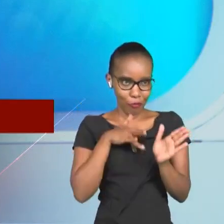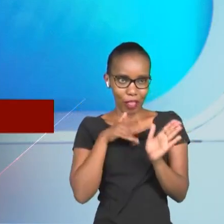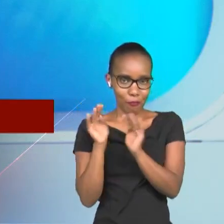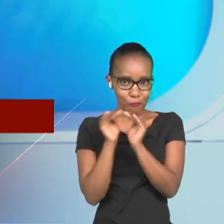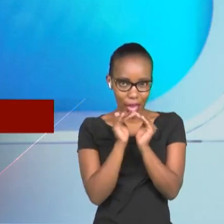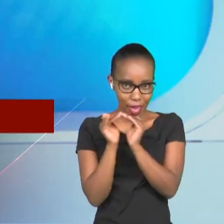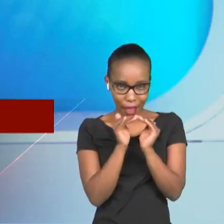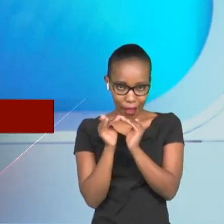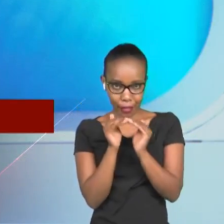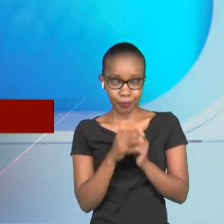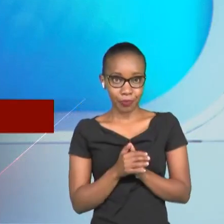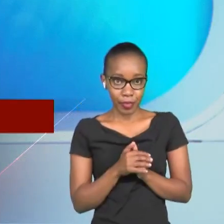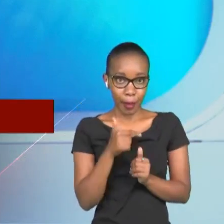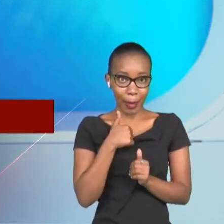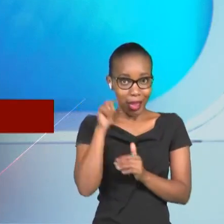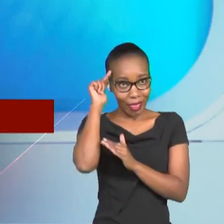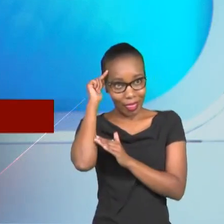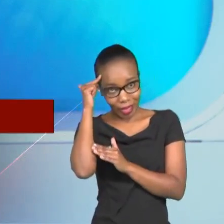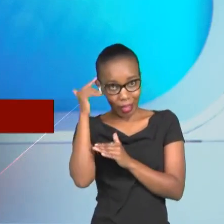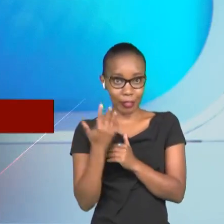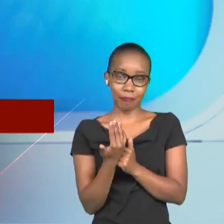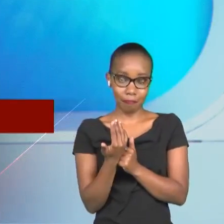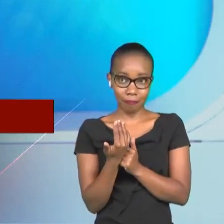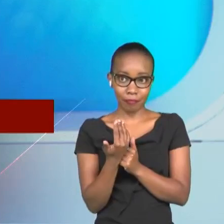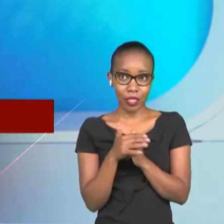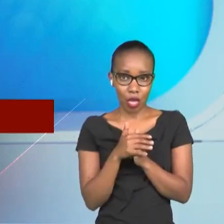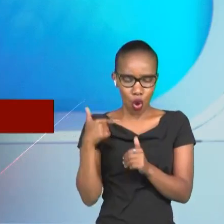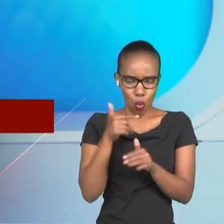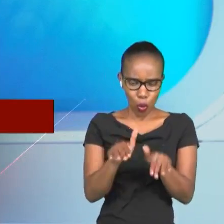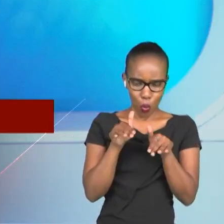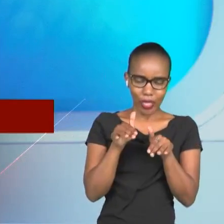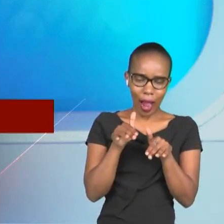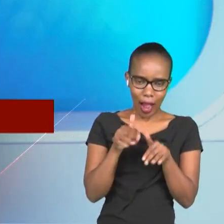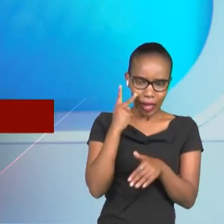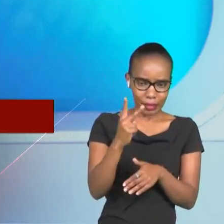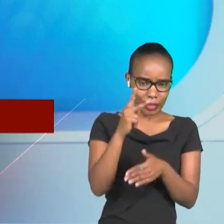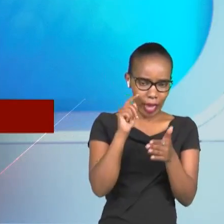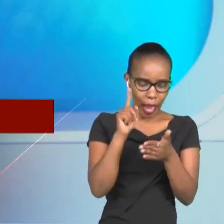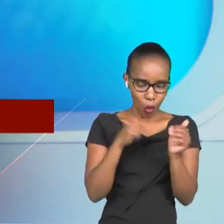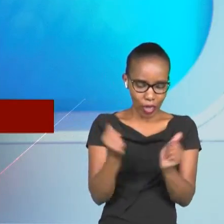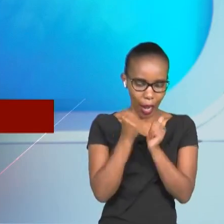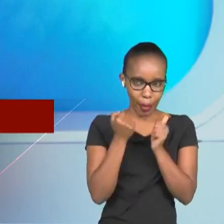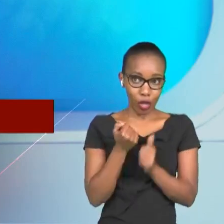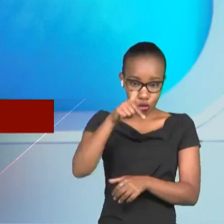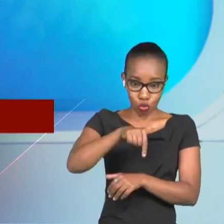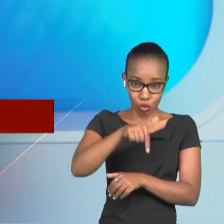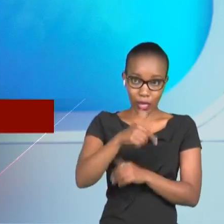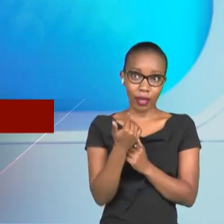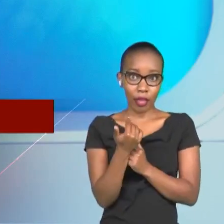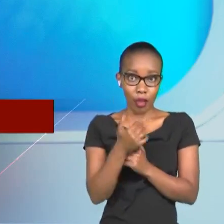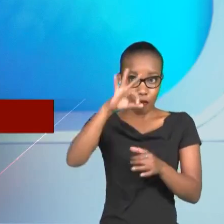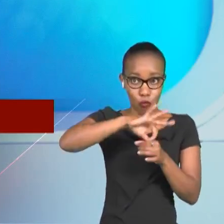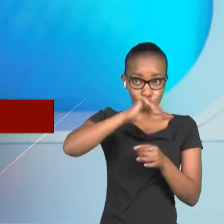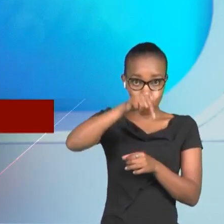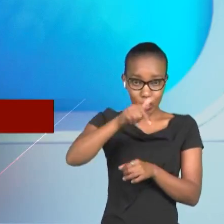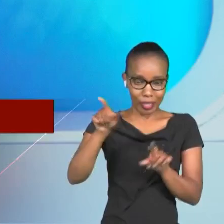so I think it's usually a question of we are waiting to see the end. And today, I mean tonight, if they get to vote tonight, I'm